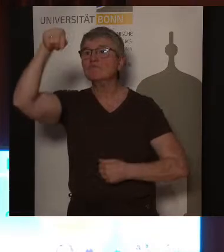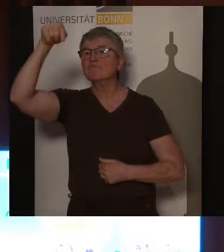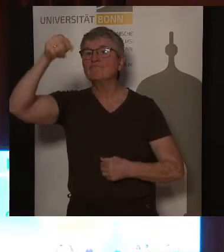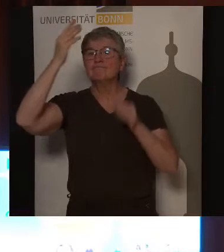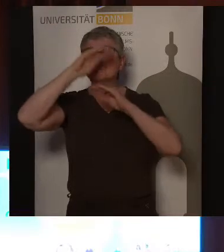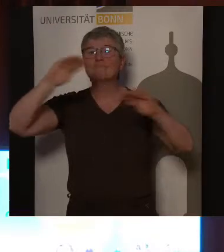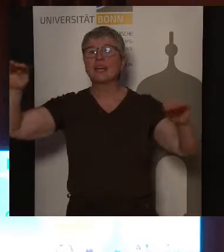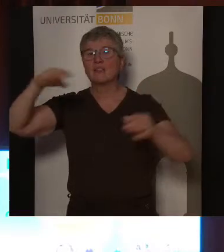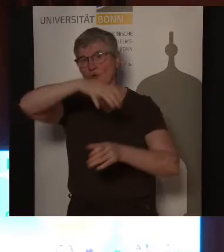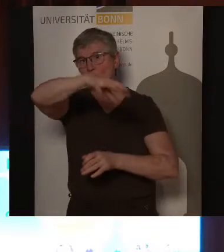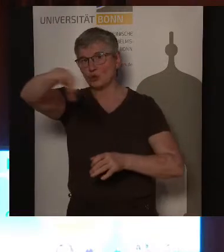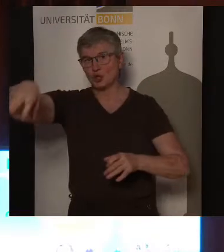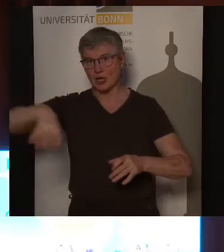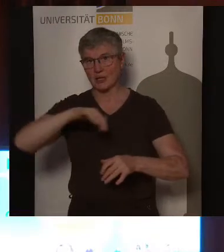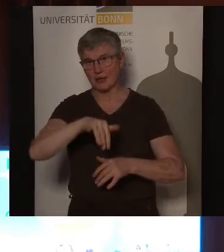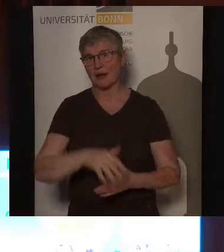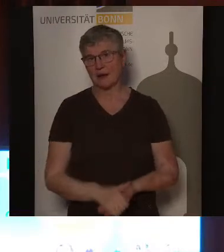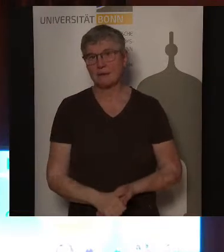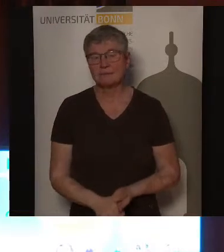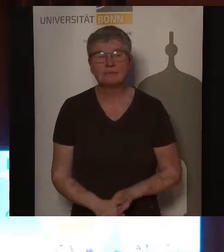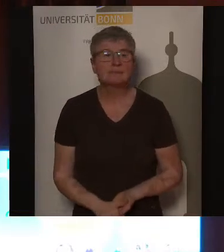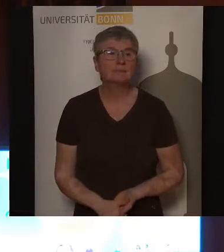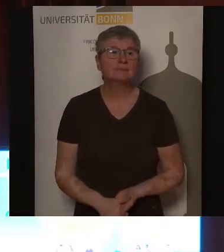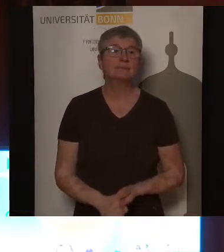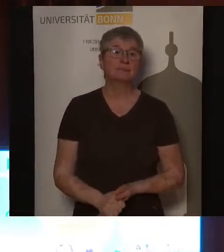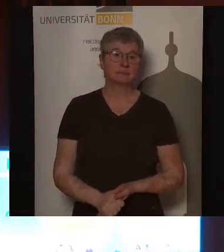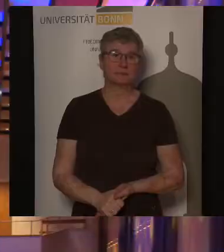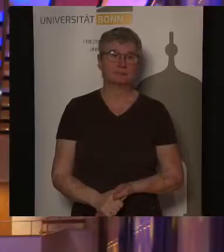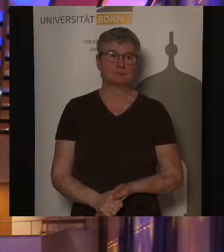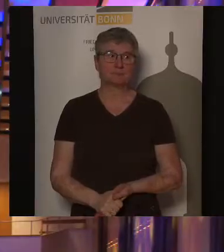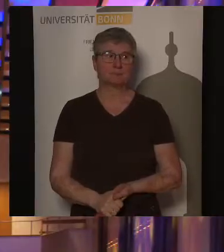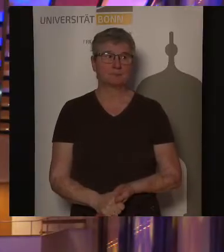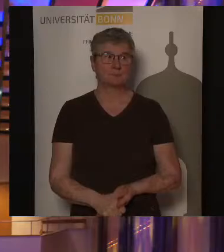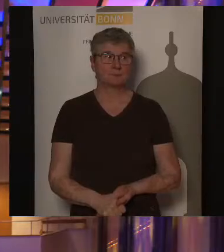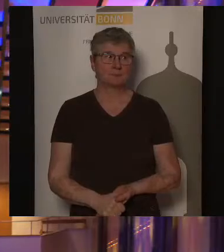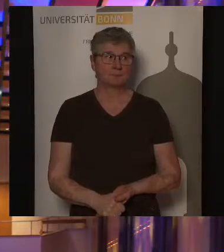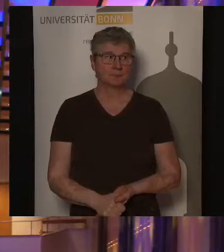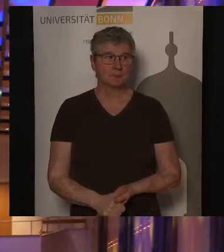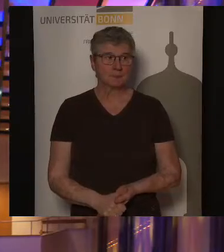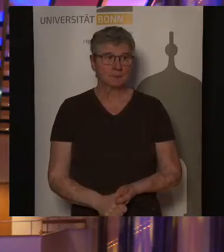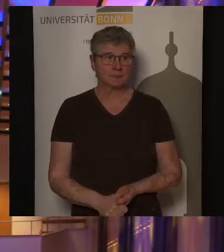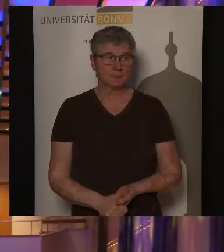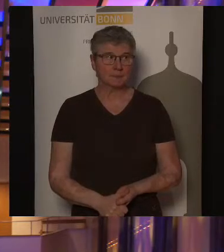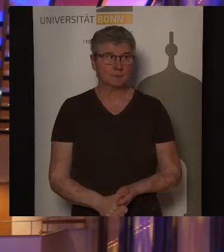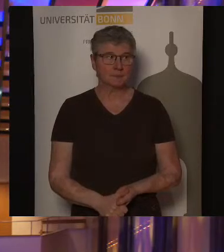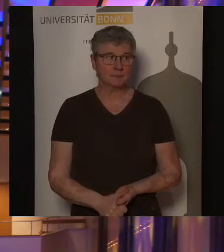So if you guys have any questions, just talk to the people down at the booths later.